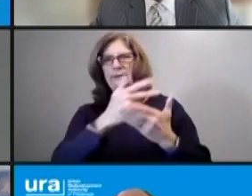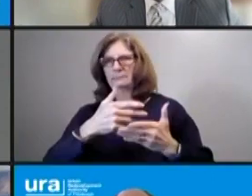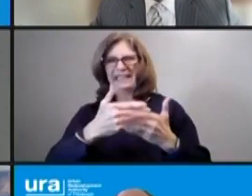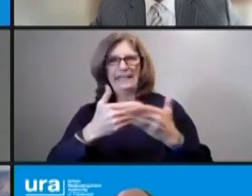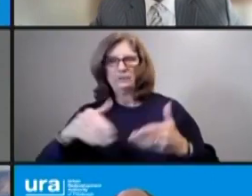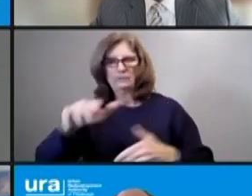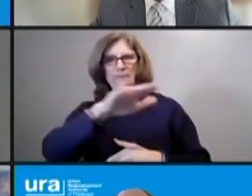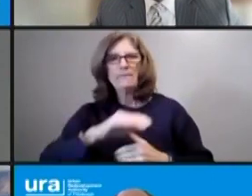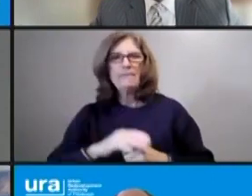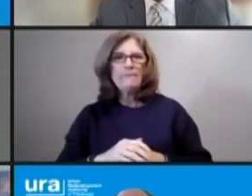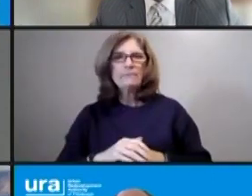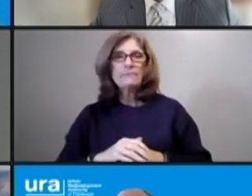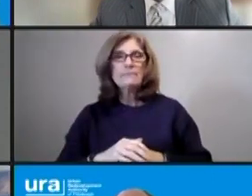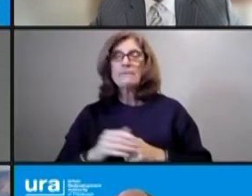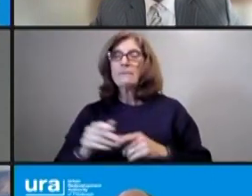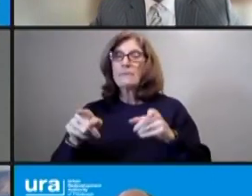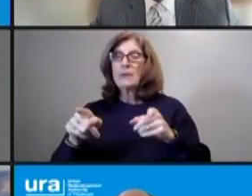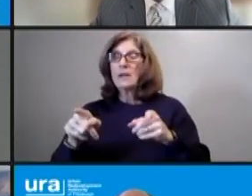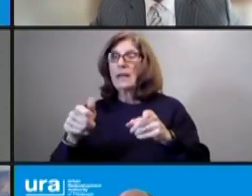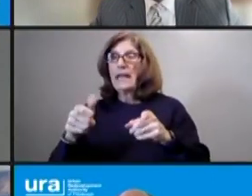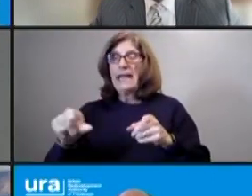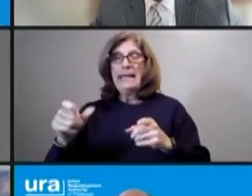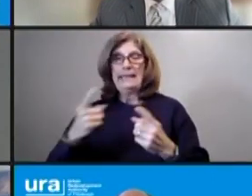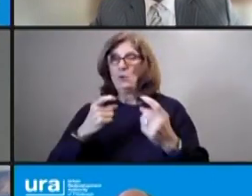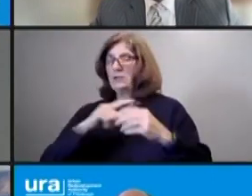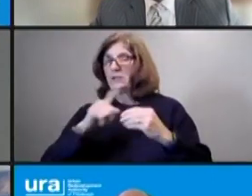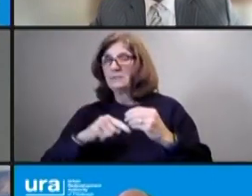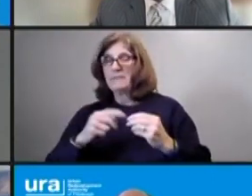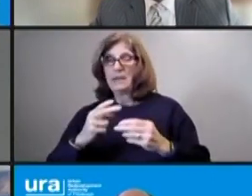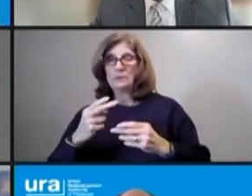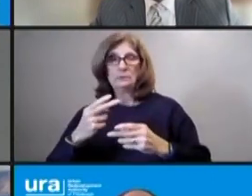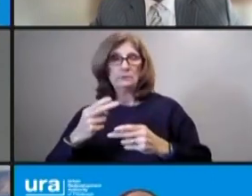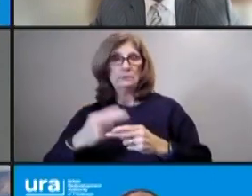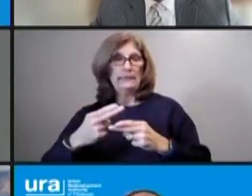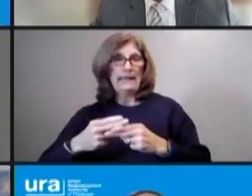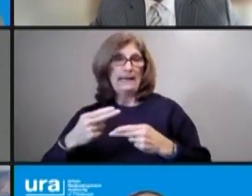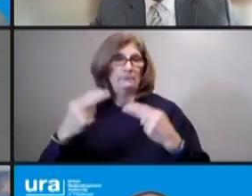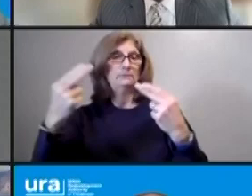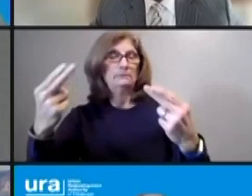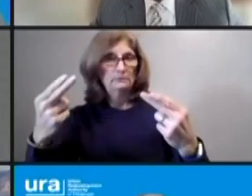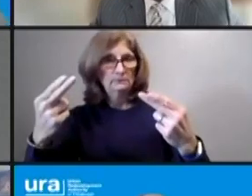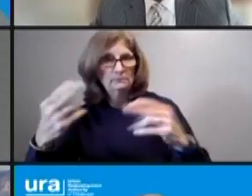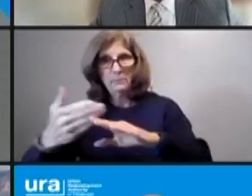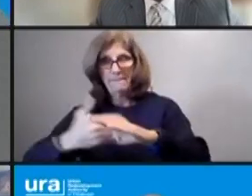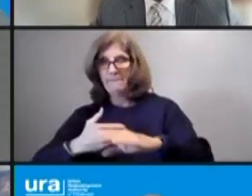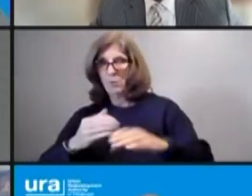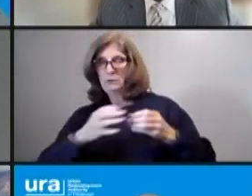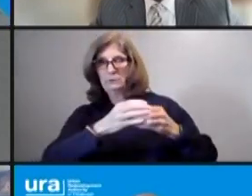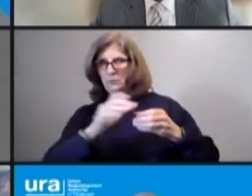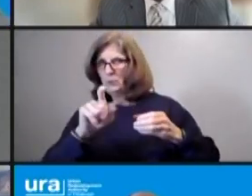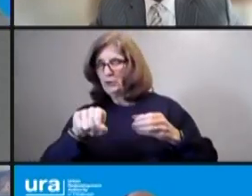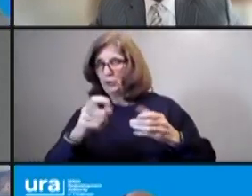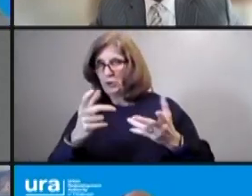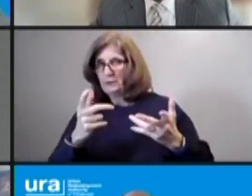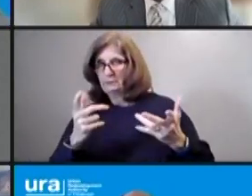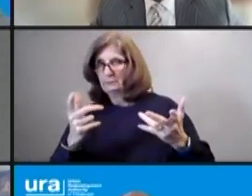So if we have any questions concerning this, the nomination process, or just this process in general before the retreat, should we just direct them